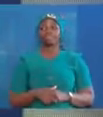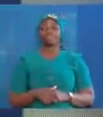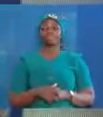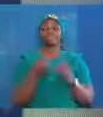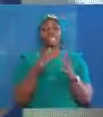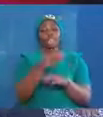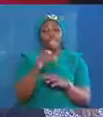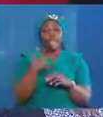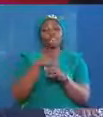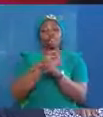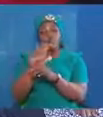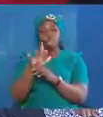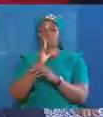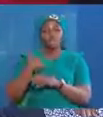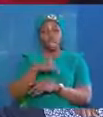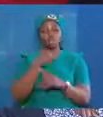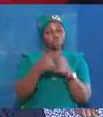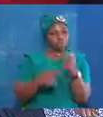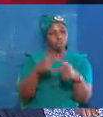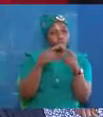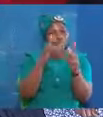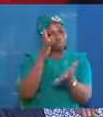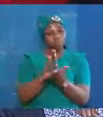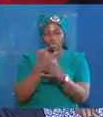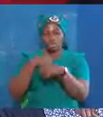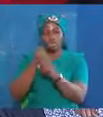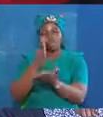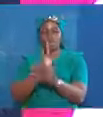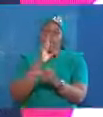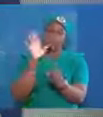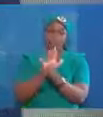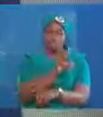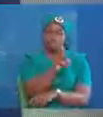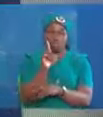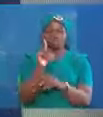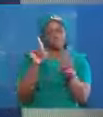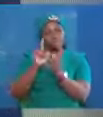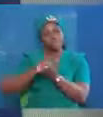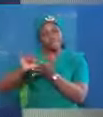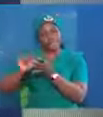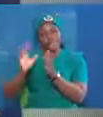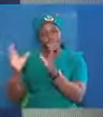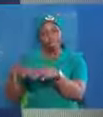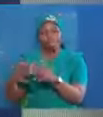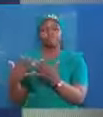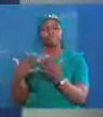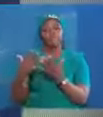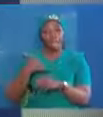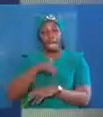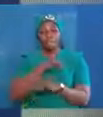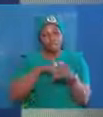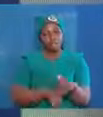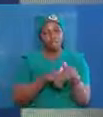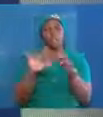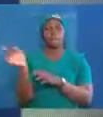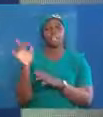So we'll move on, Your Excellency, but we will make sure, we promise you that as a secretariat, we will abide by the rules of the